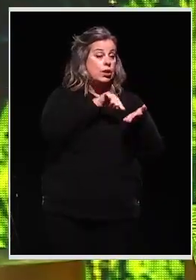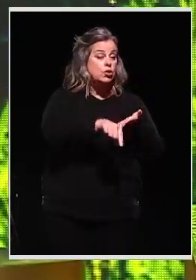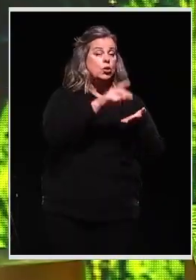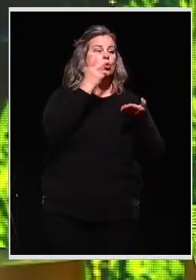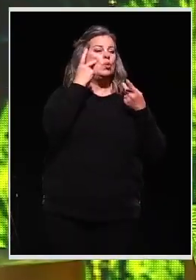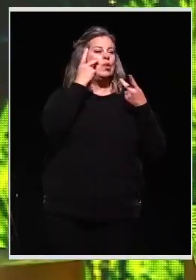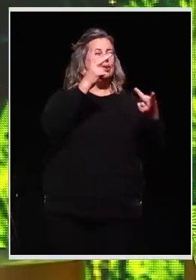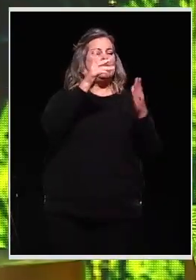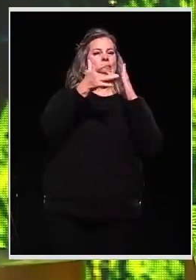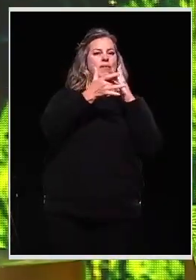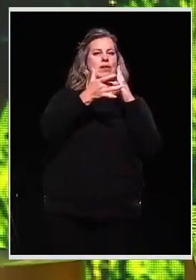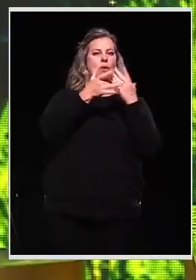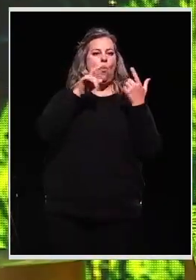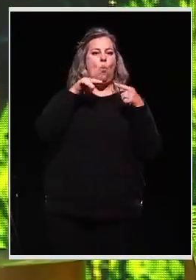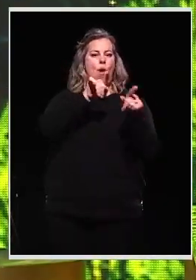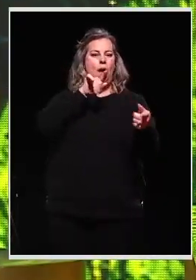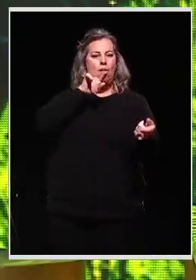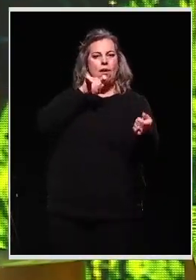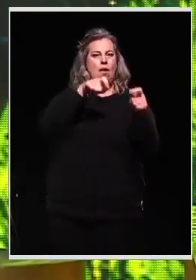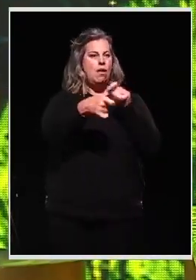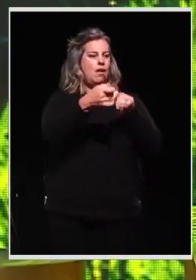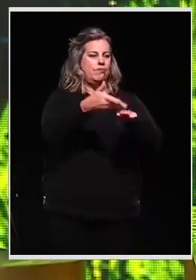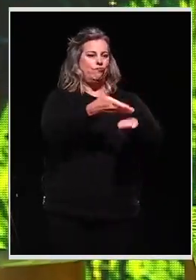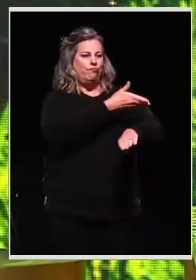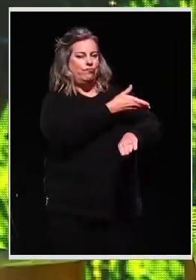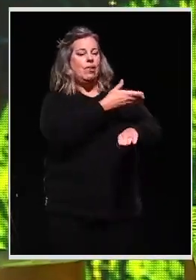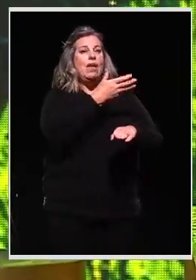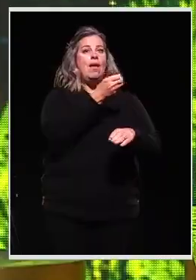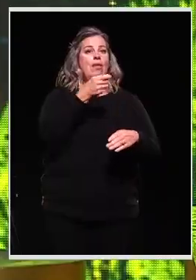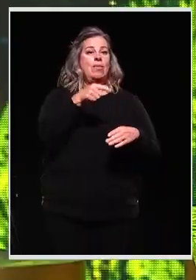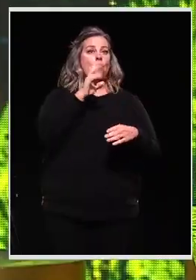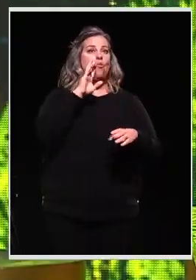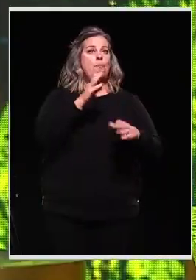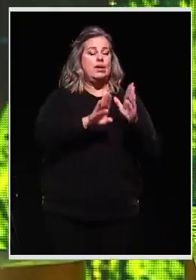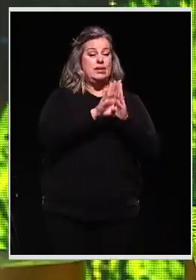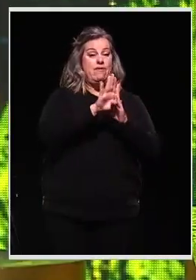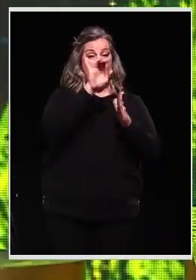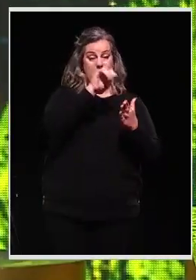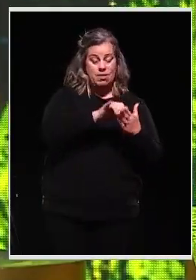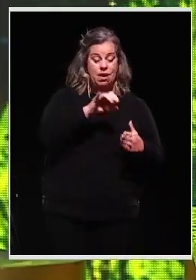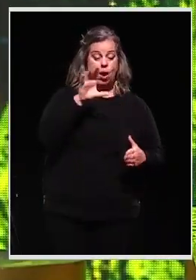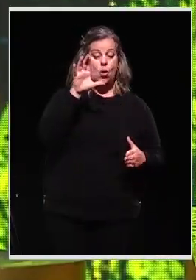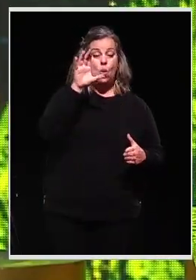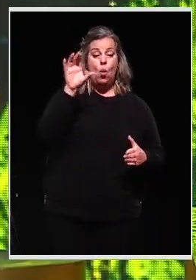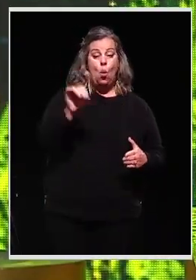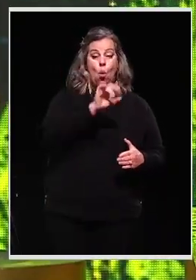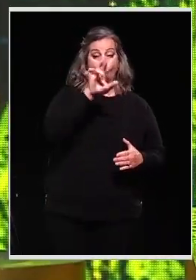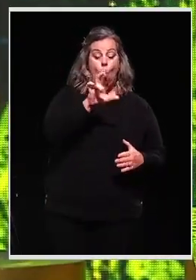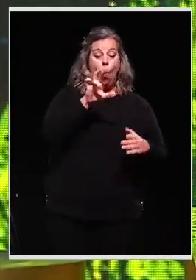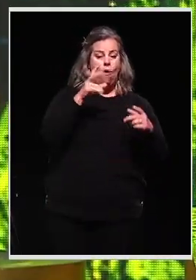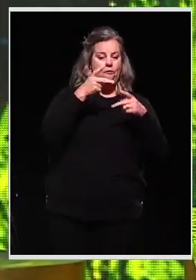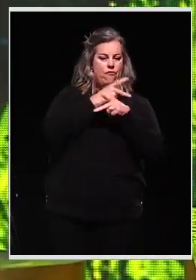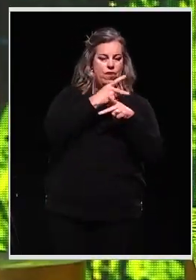as it's evolving, and they're often the ones who are going to be either developing it if it's a technology company, or figuring out how